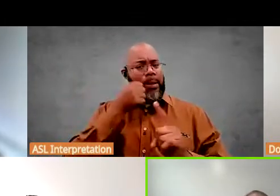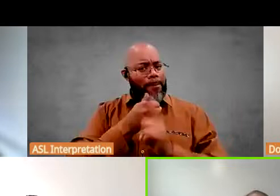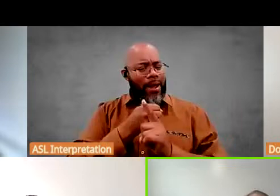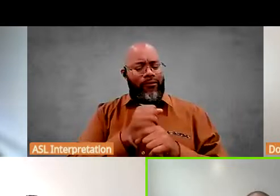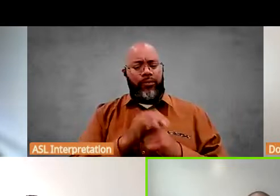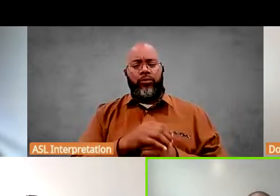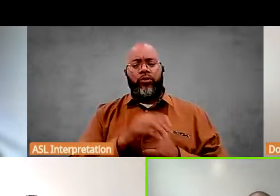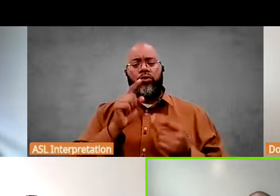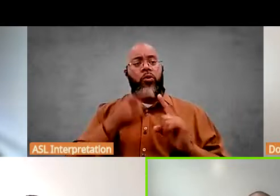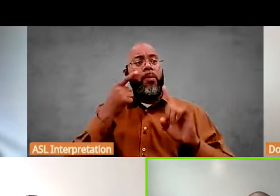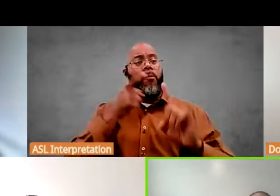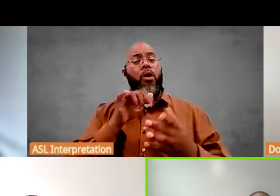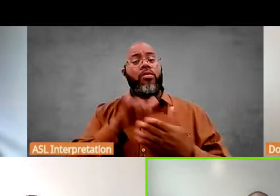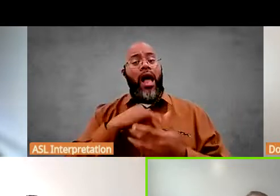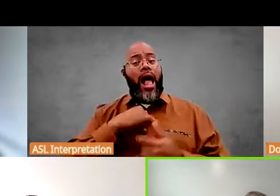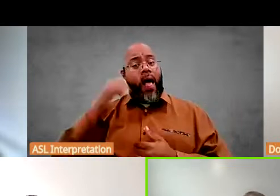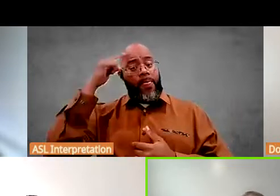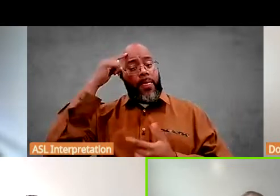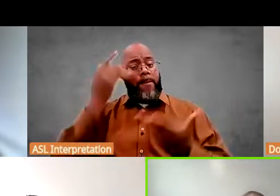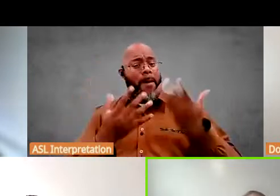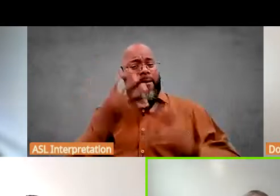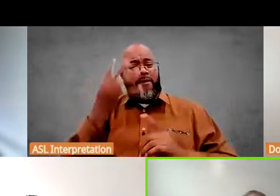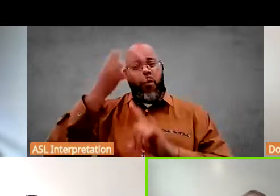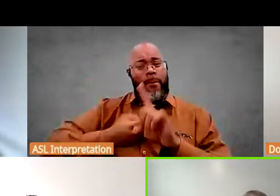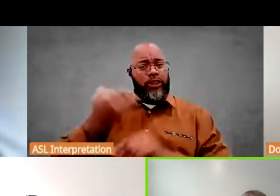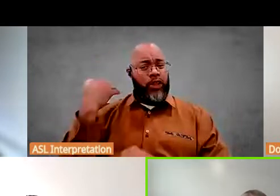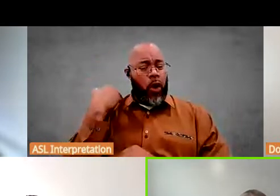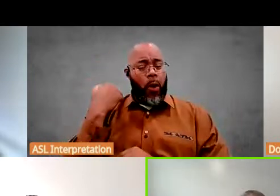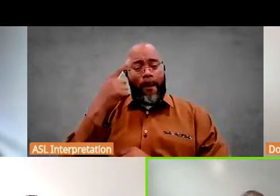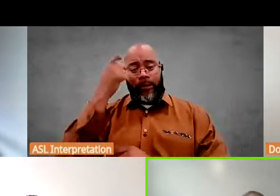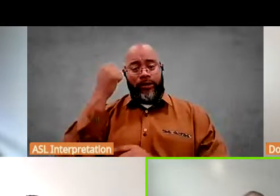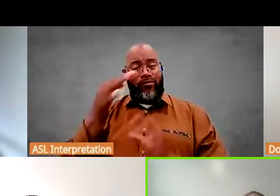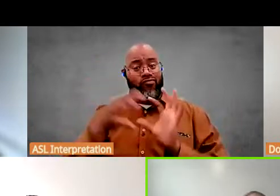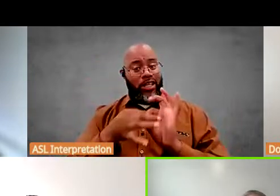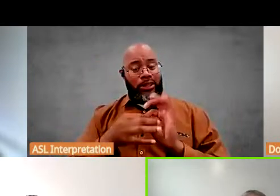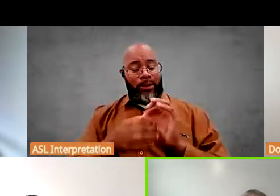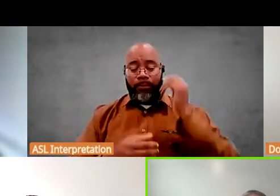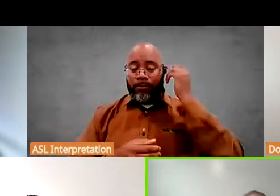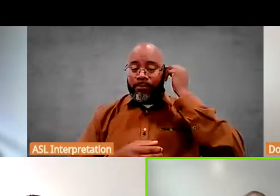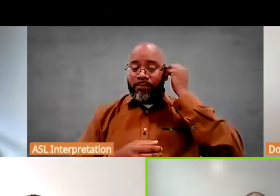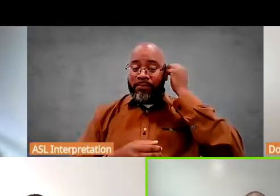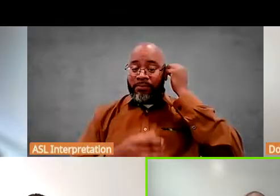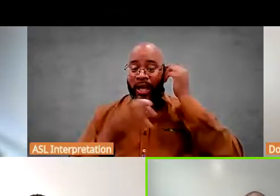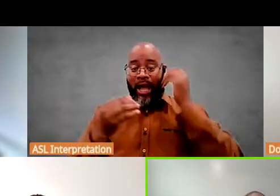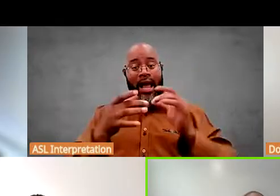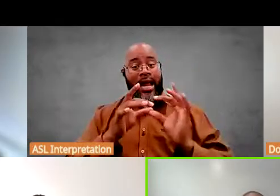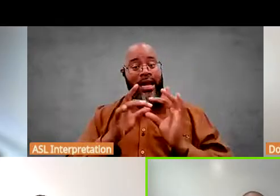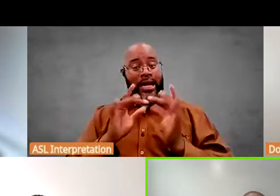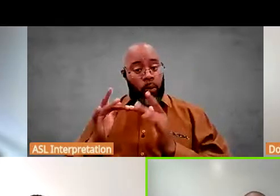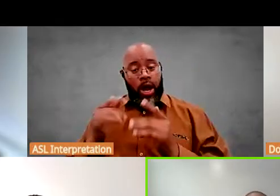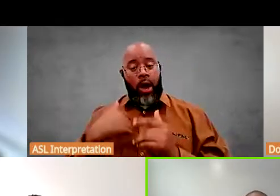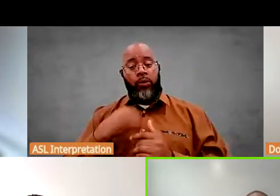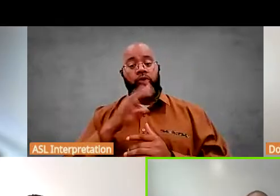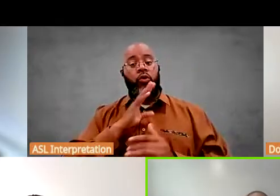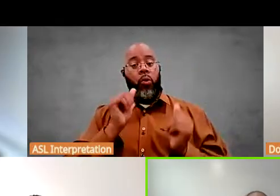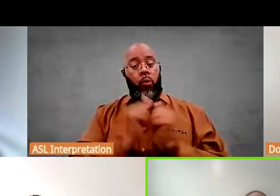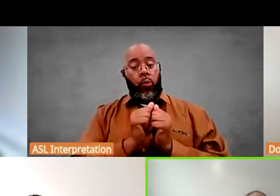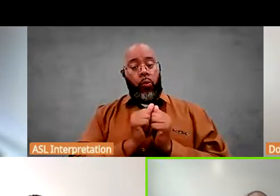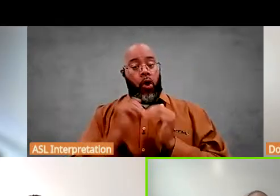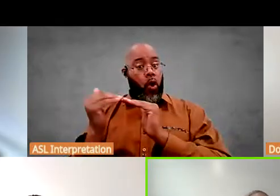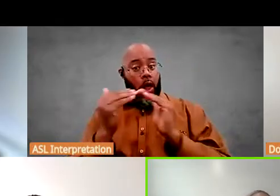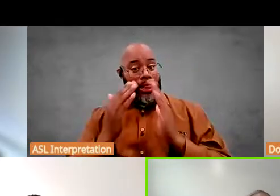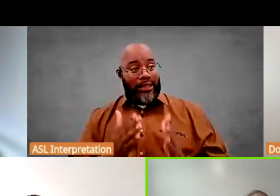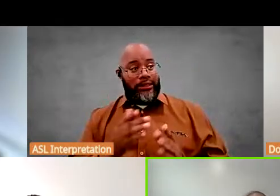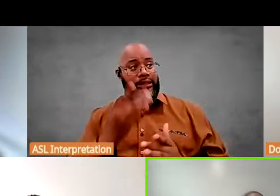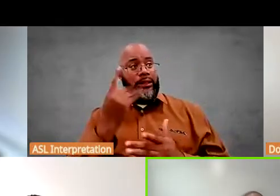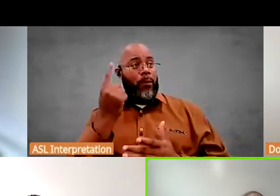a point that I think it was like maybe 4 months ago, because of relationships and networking, I was talking to a colleague. Someone